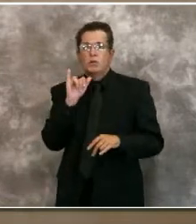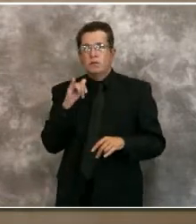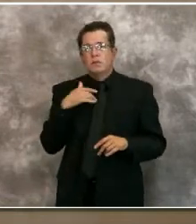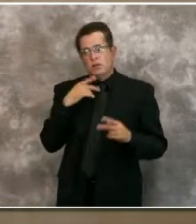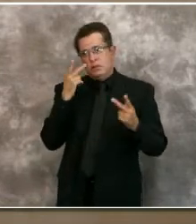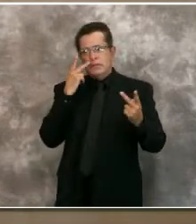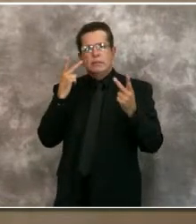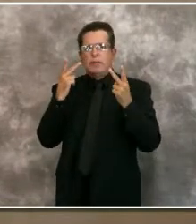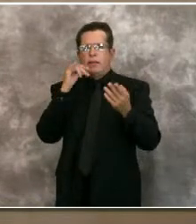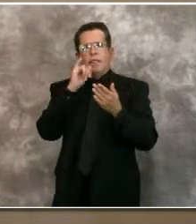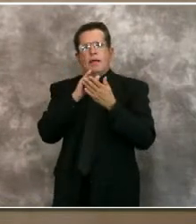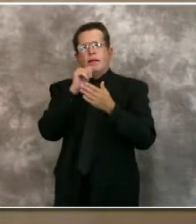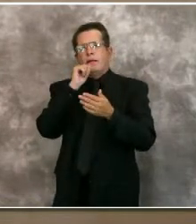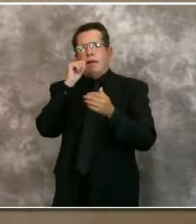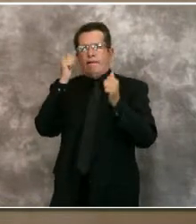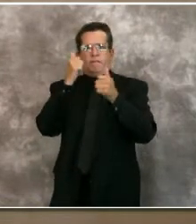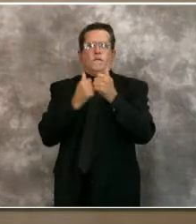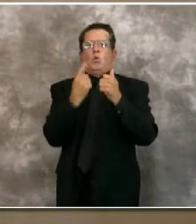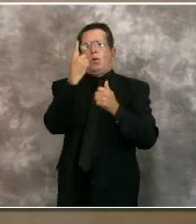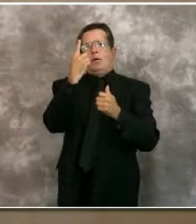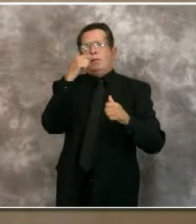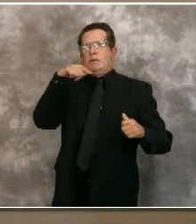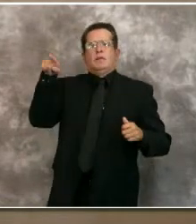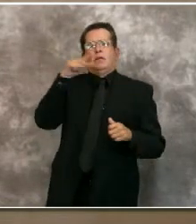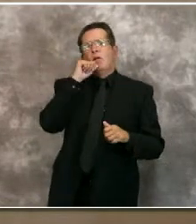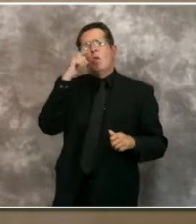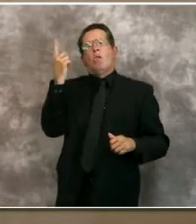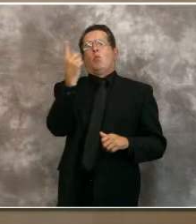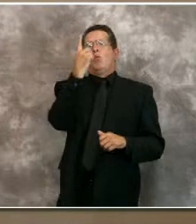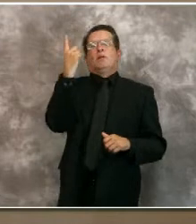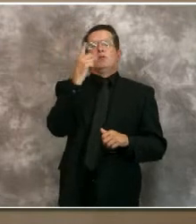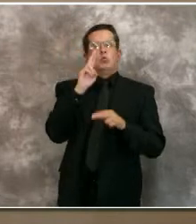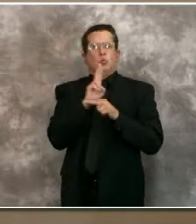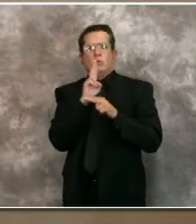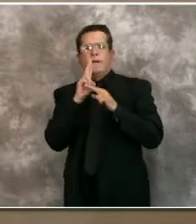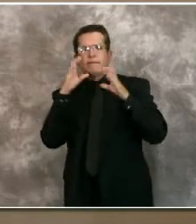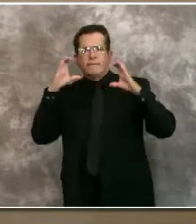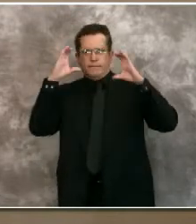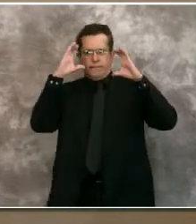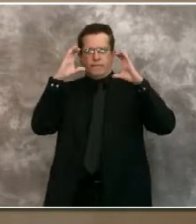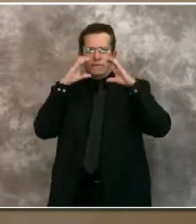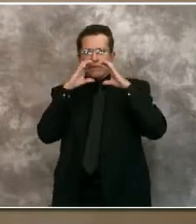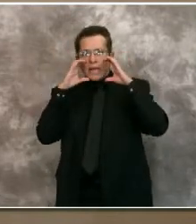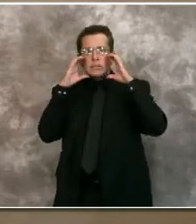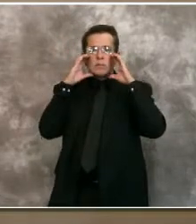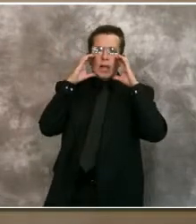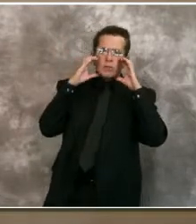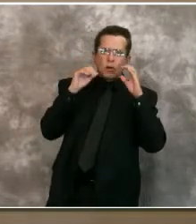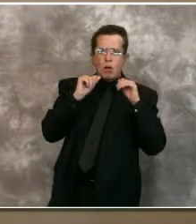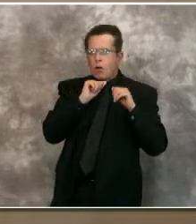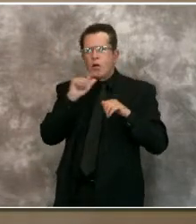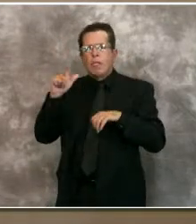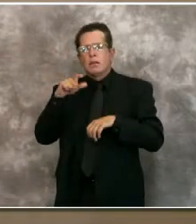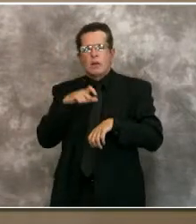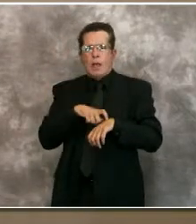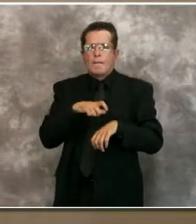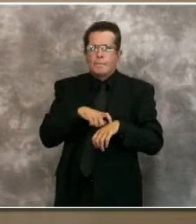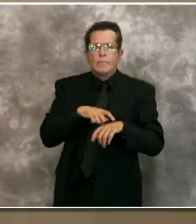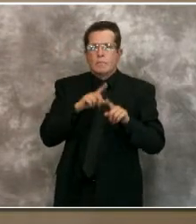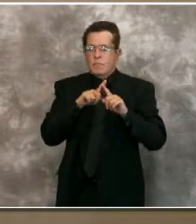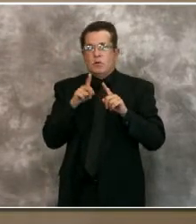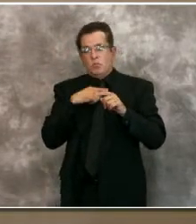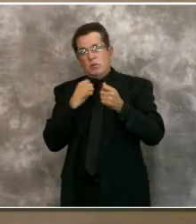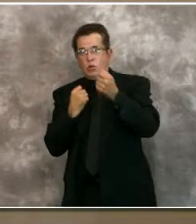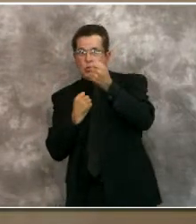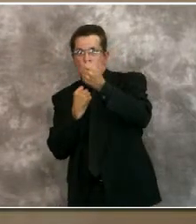recognize that everyone is not going to wear facial coverings. But we, again,